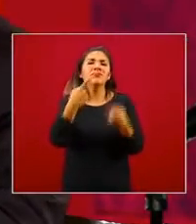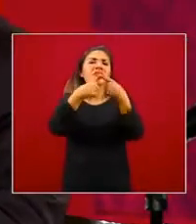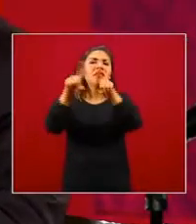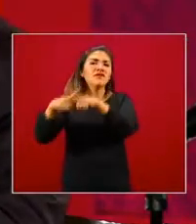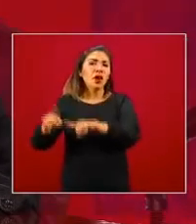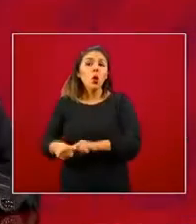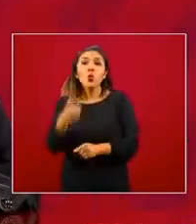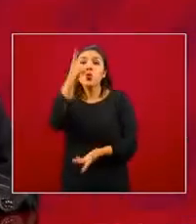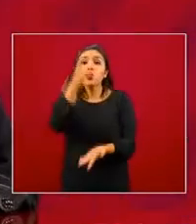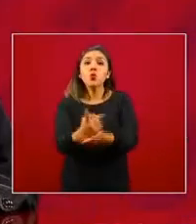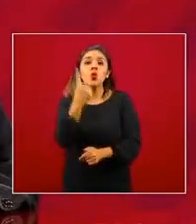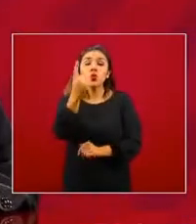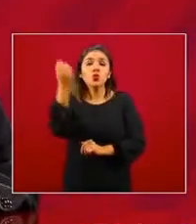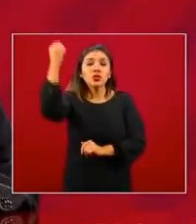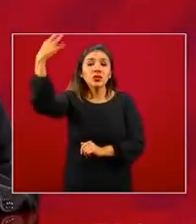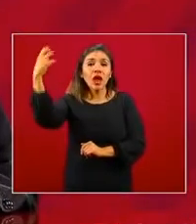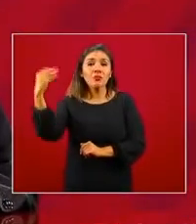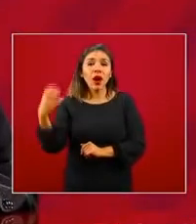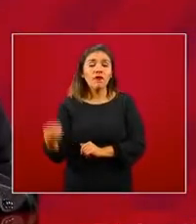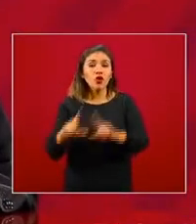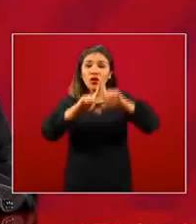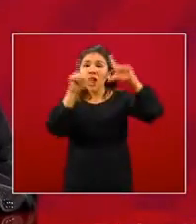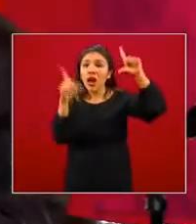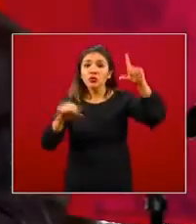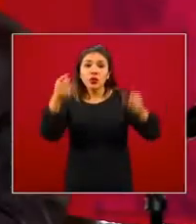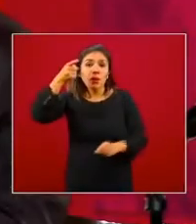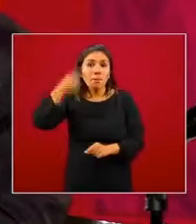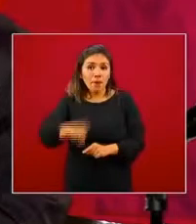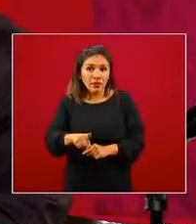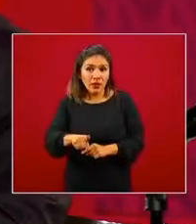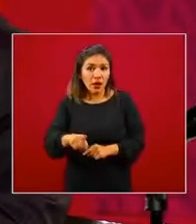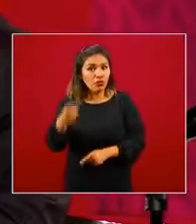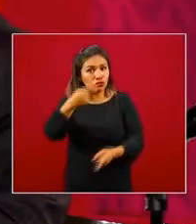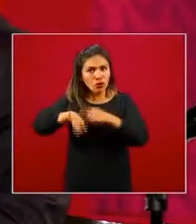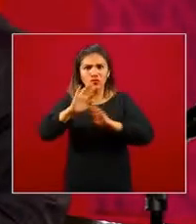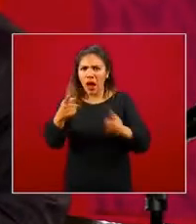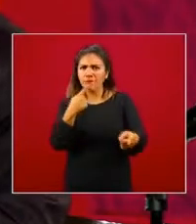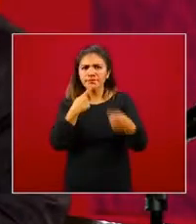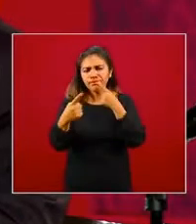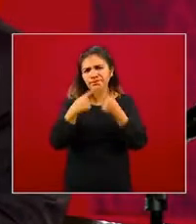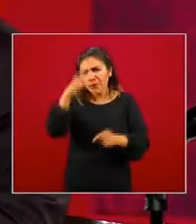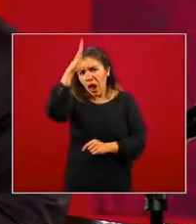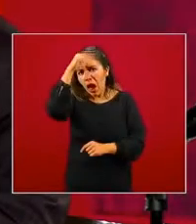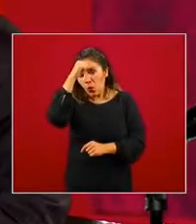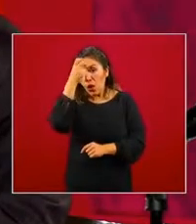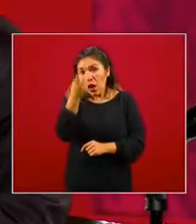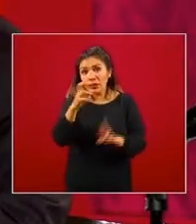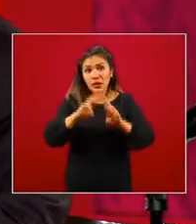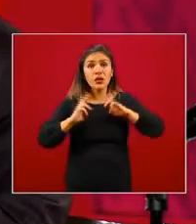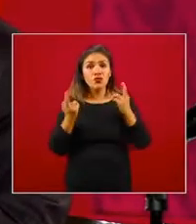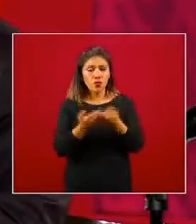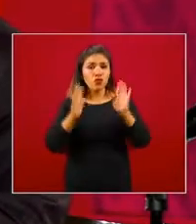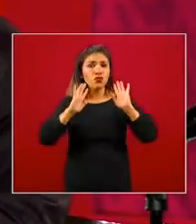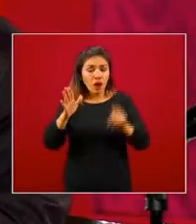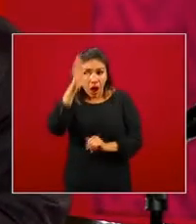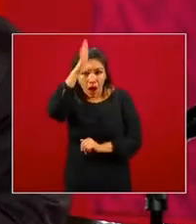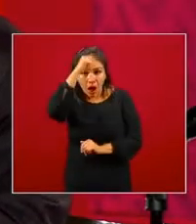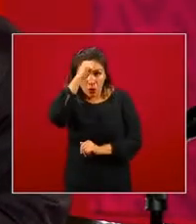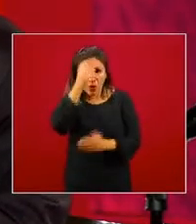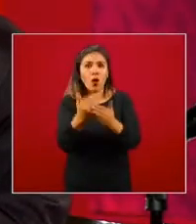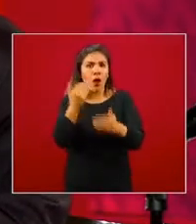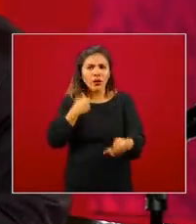different occurrence rates in different areas. There is one single national stoplight, and this